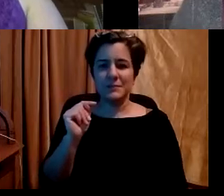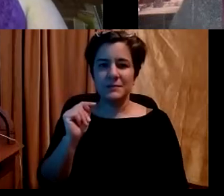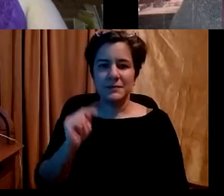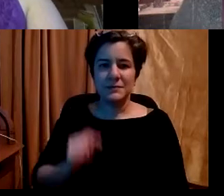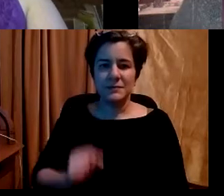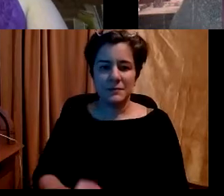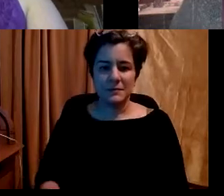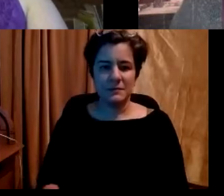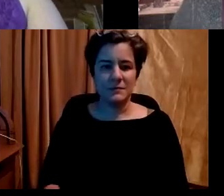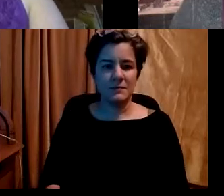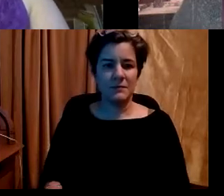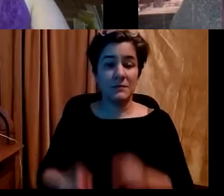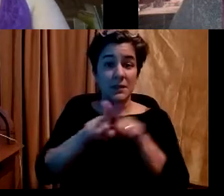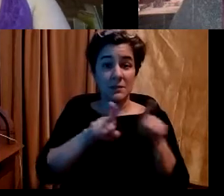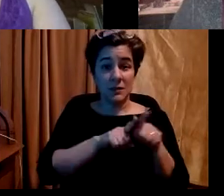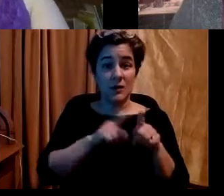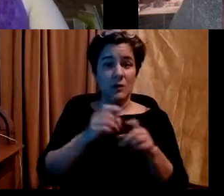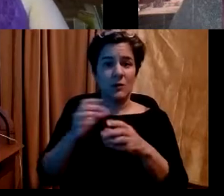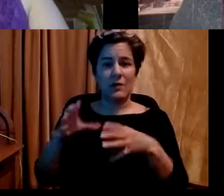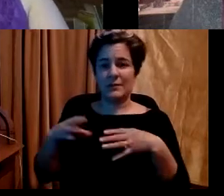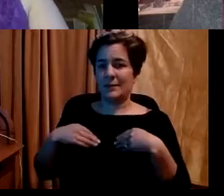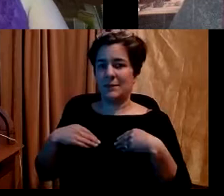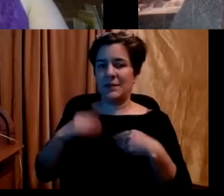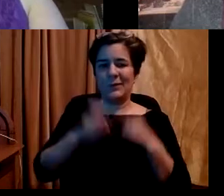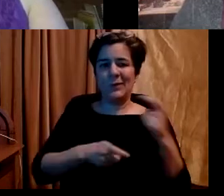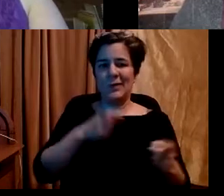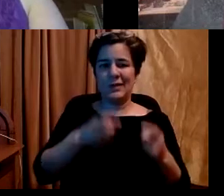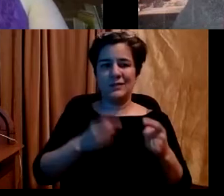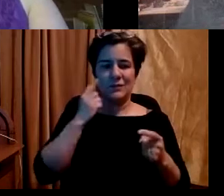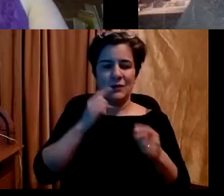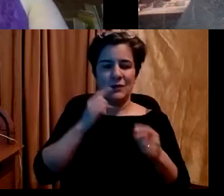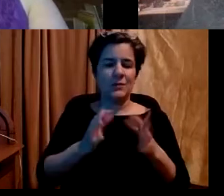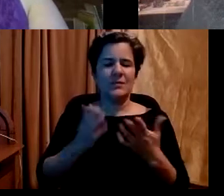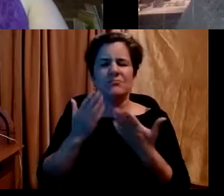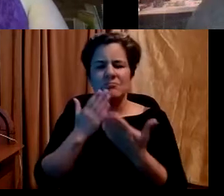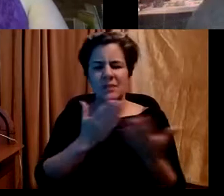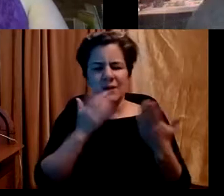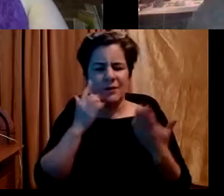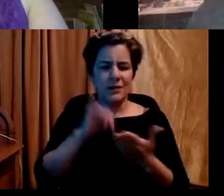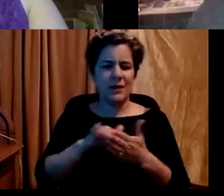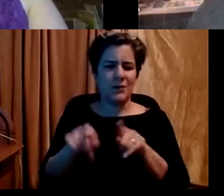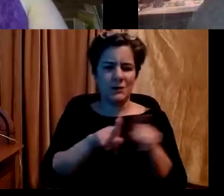And we're also taking donations for the interpreters. Thank you so much, everyone, for that too.